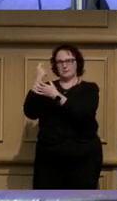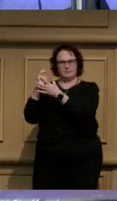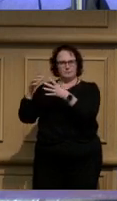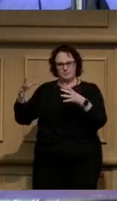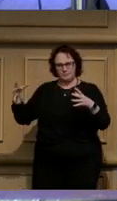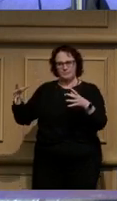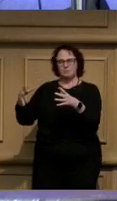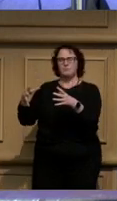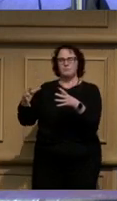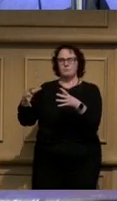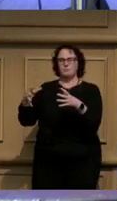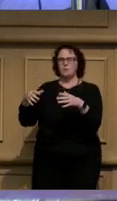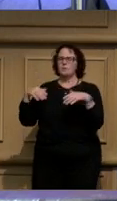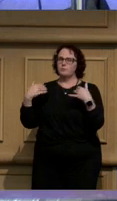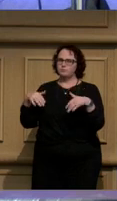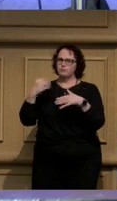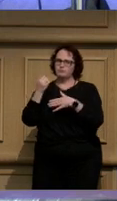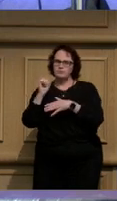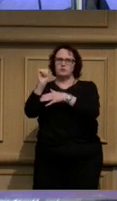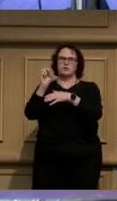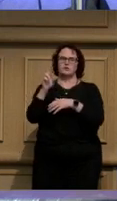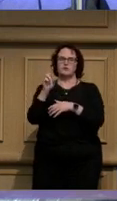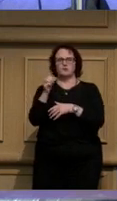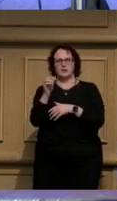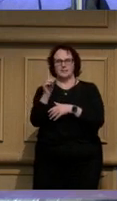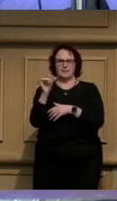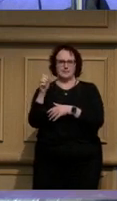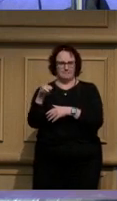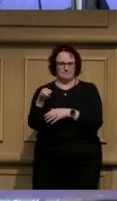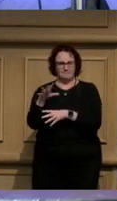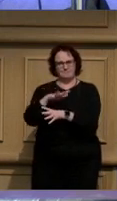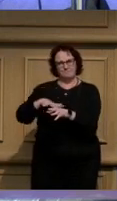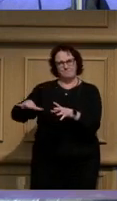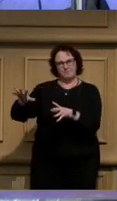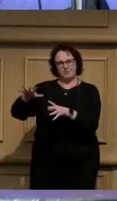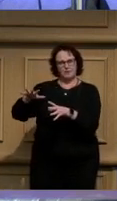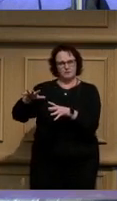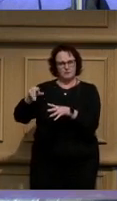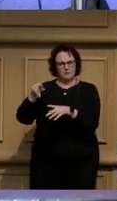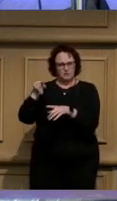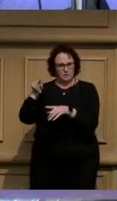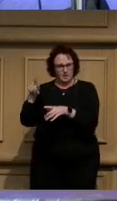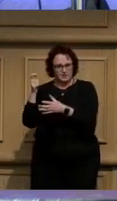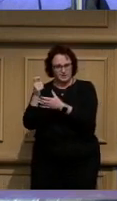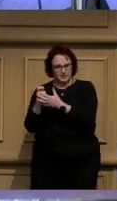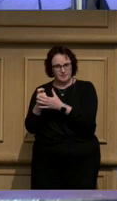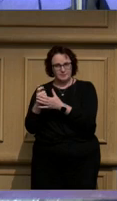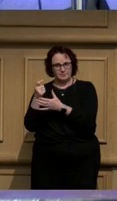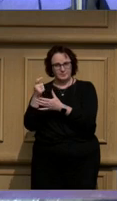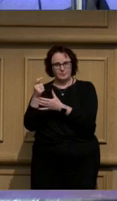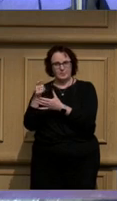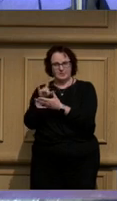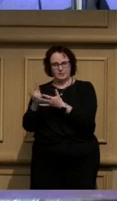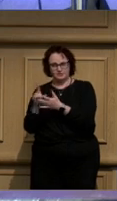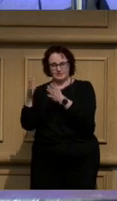there was a genuine radicalism in them. And I kind of, I don't know if anything about that specific period in history played into the work